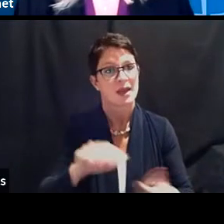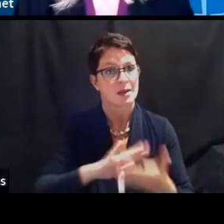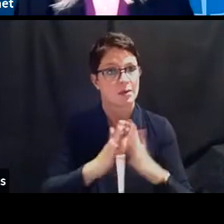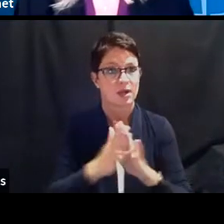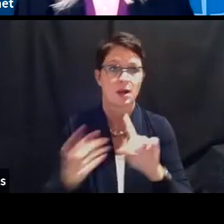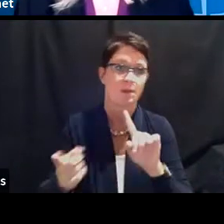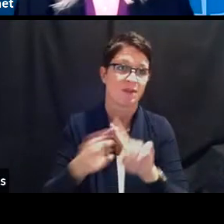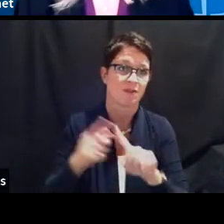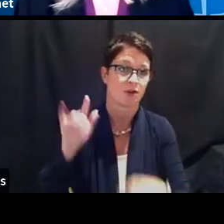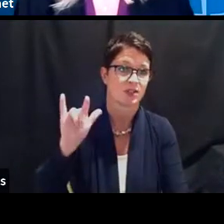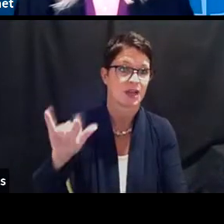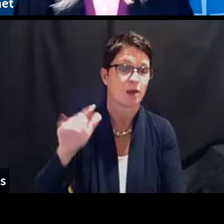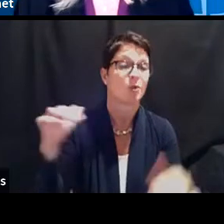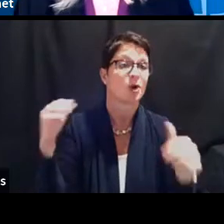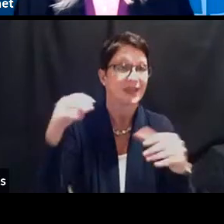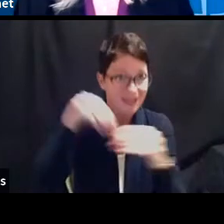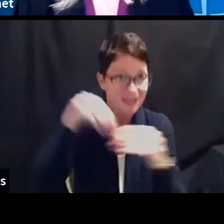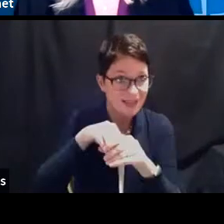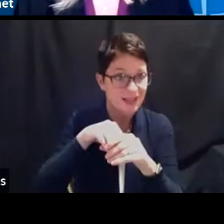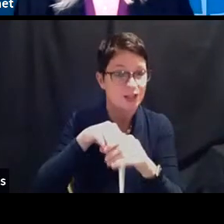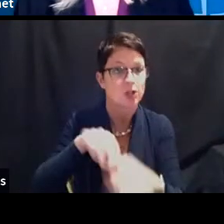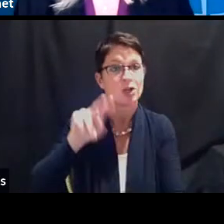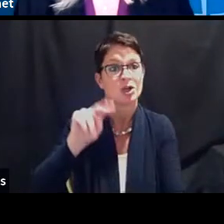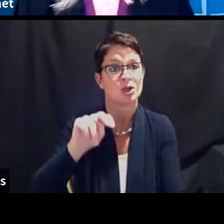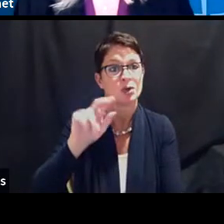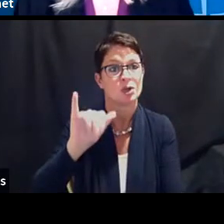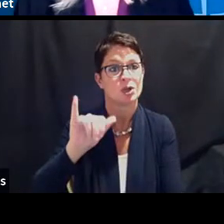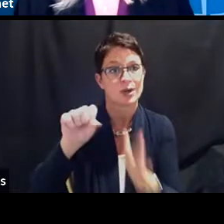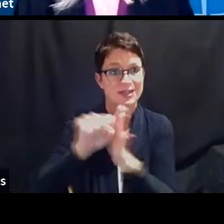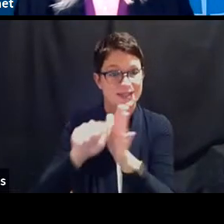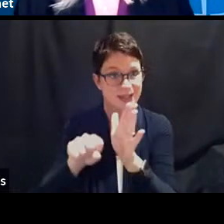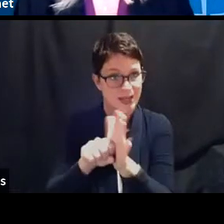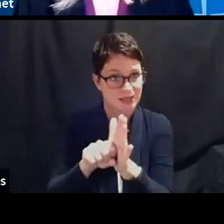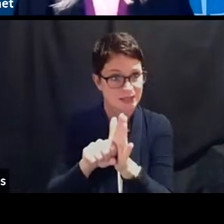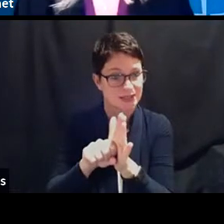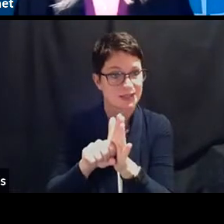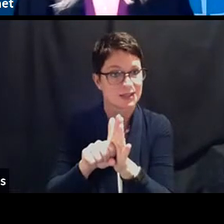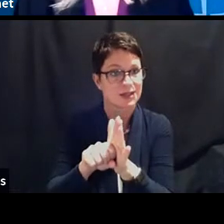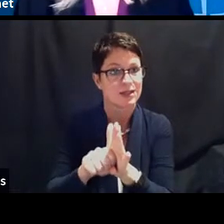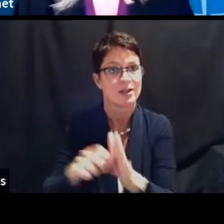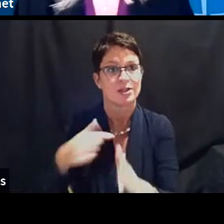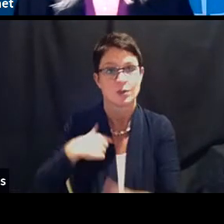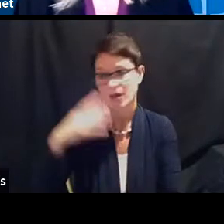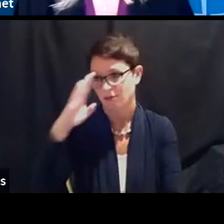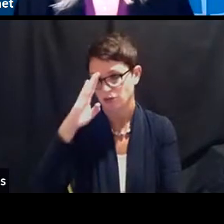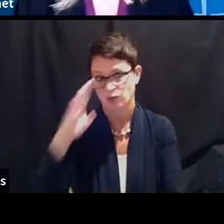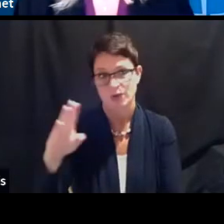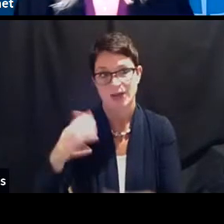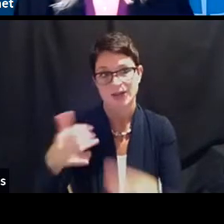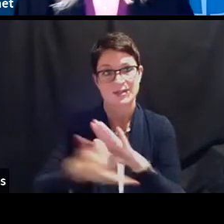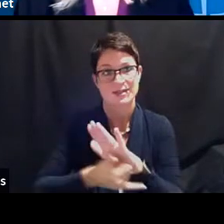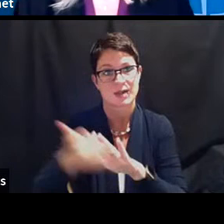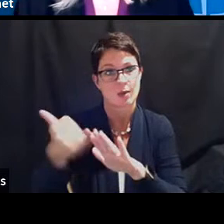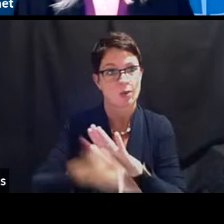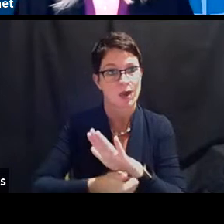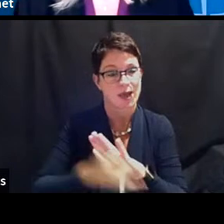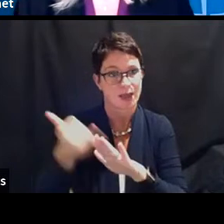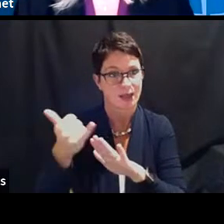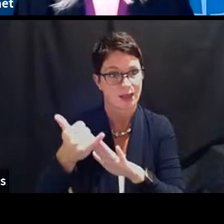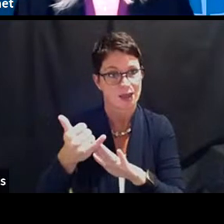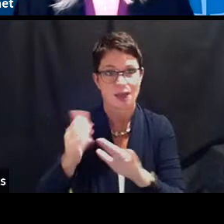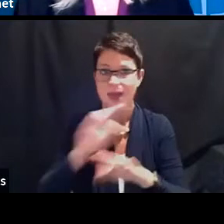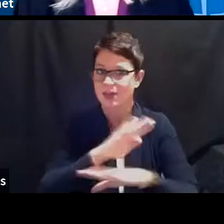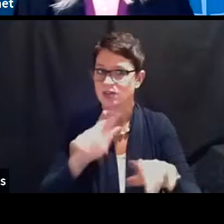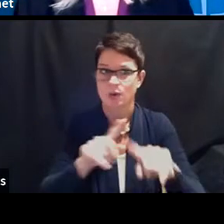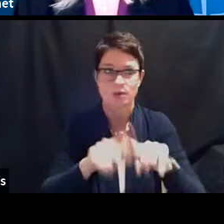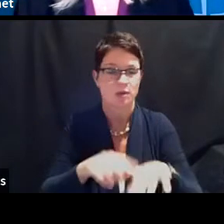first airport within New York State to have direct subway service without depending on